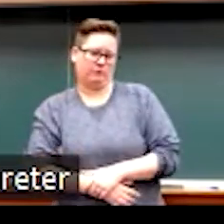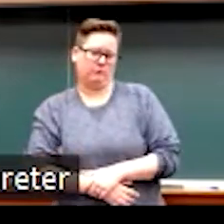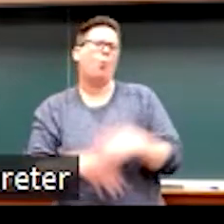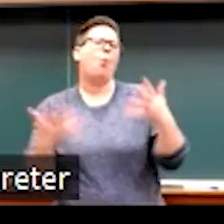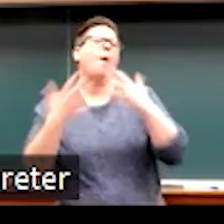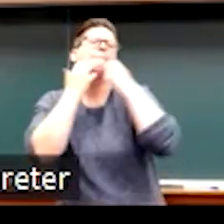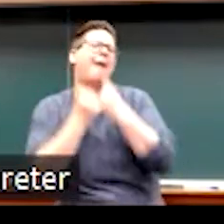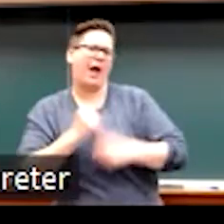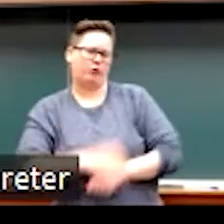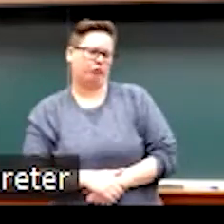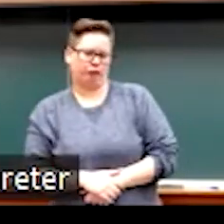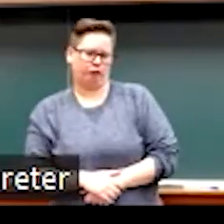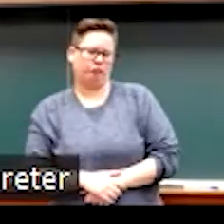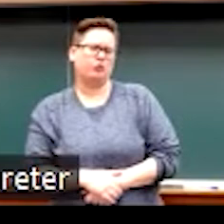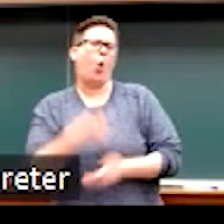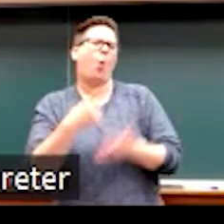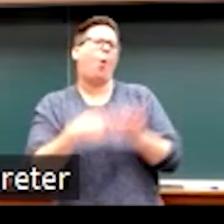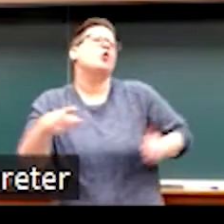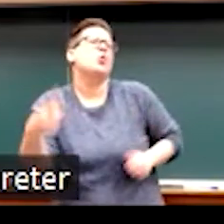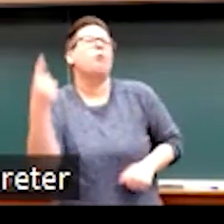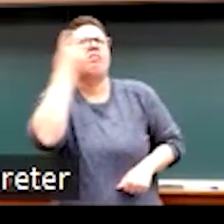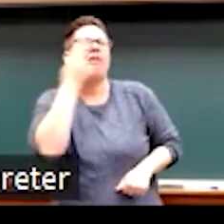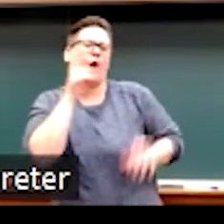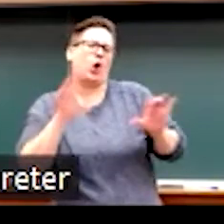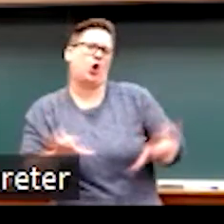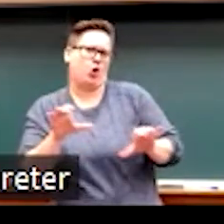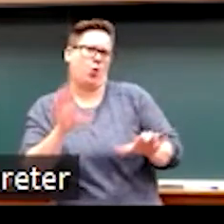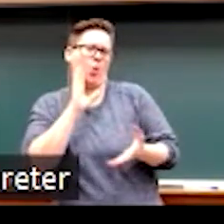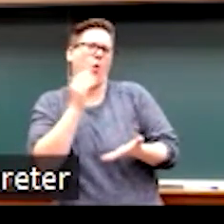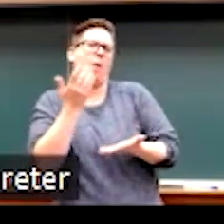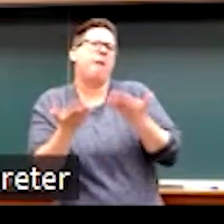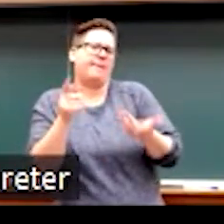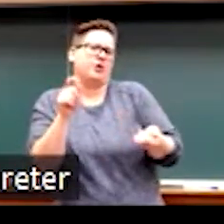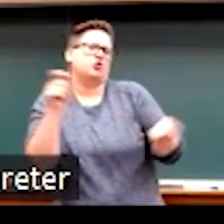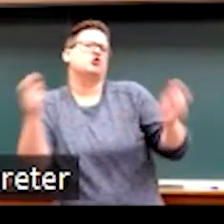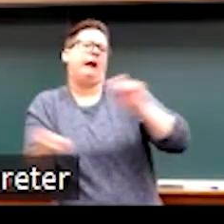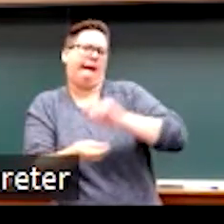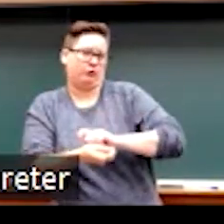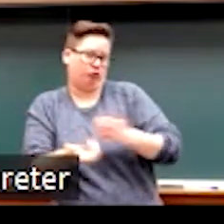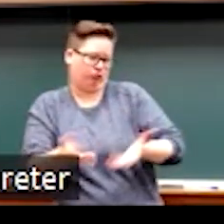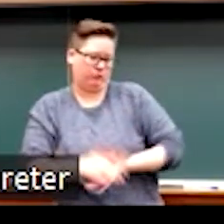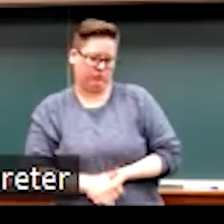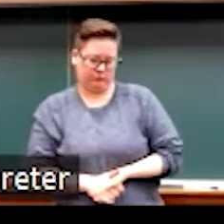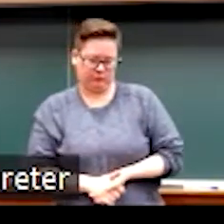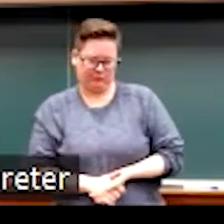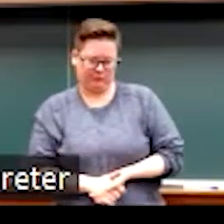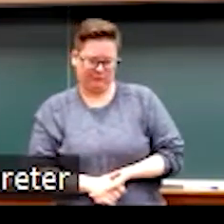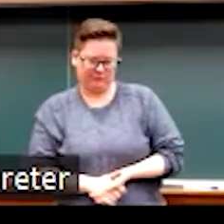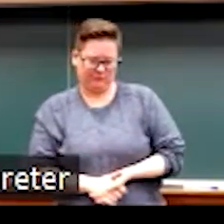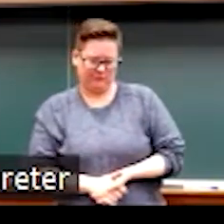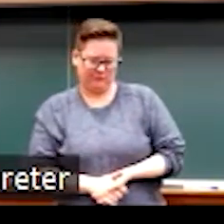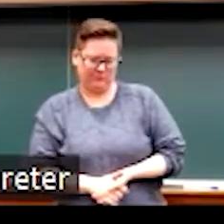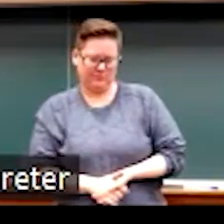matters to you? What would you consider doing that might change this trajectory? So I don't know if you can see it, but